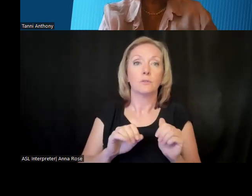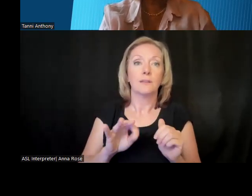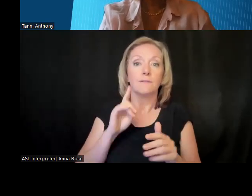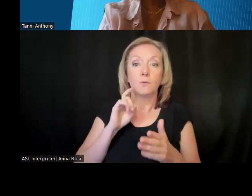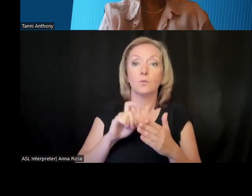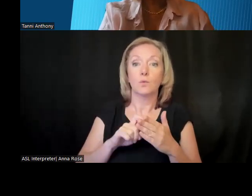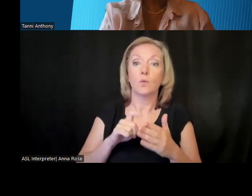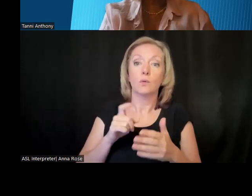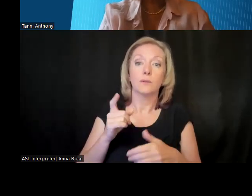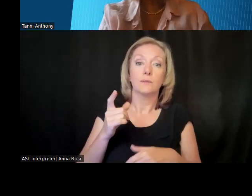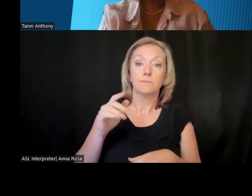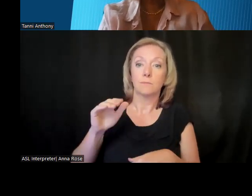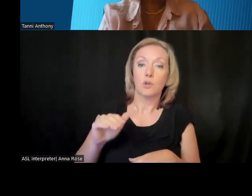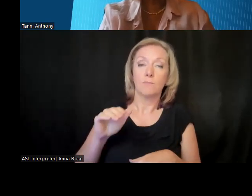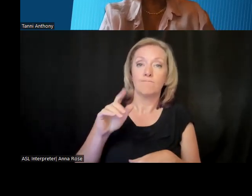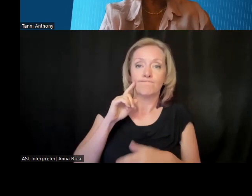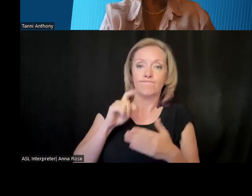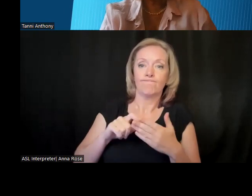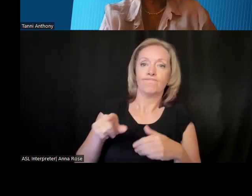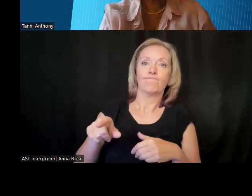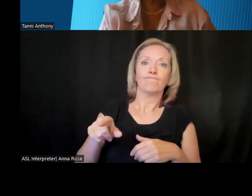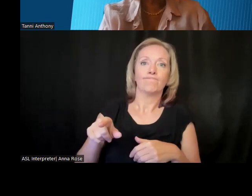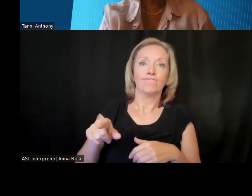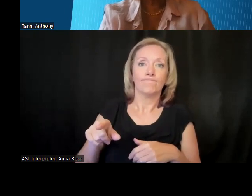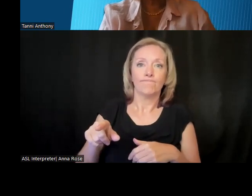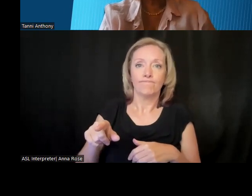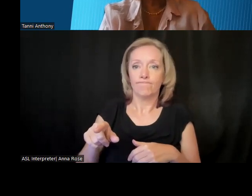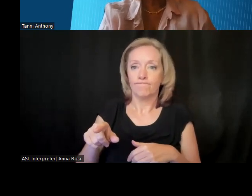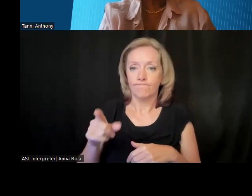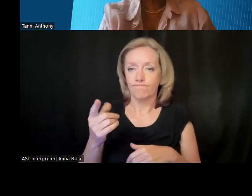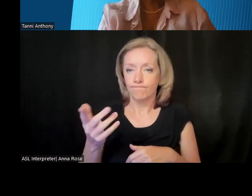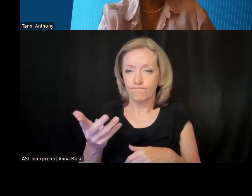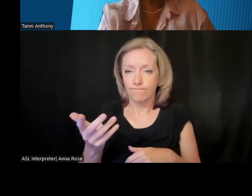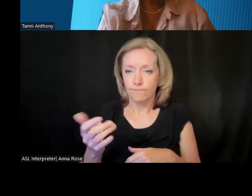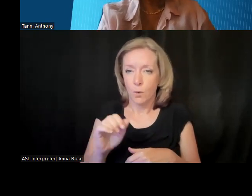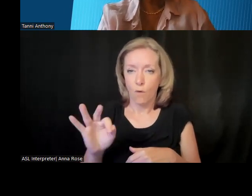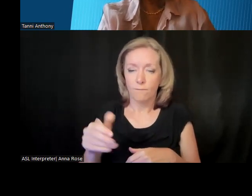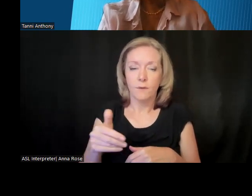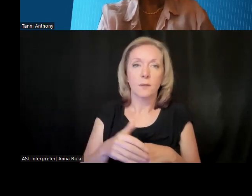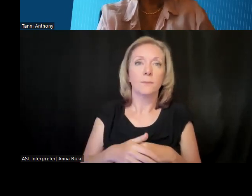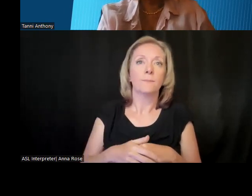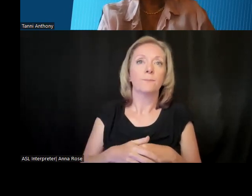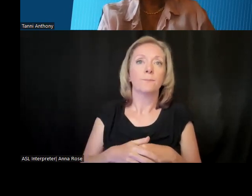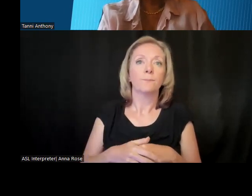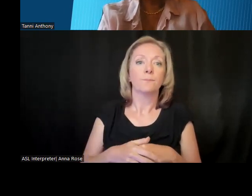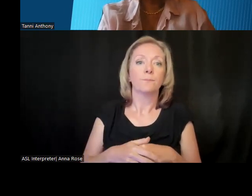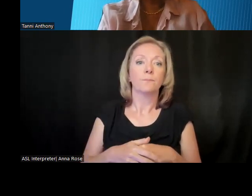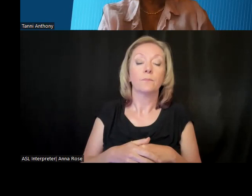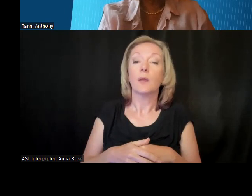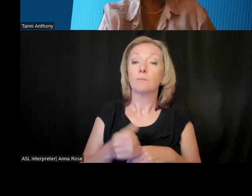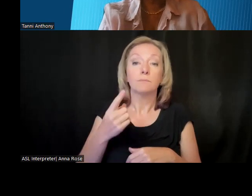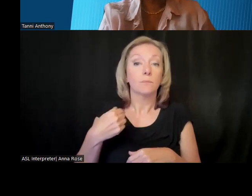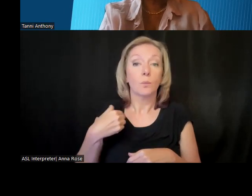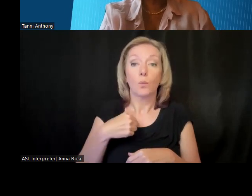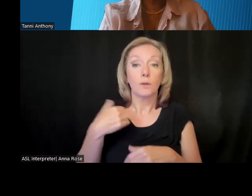our practice, we would probably immediately say, wow, something's going on. What we don't do is we don't diagnose.